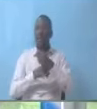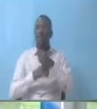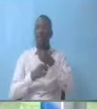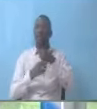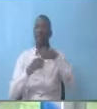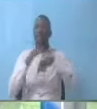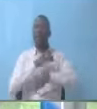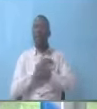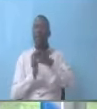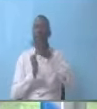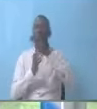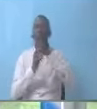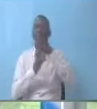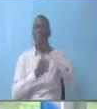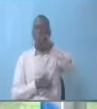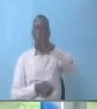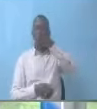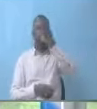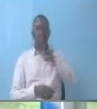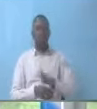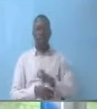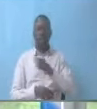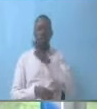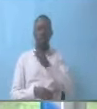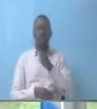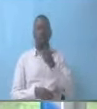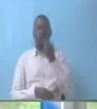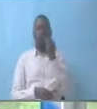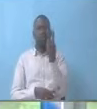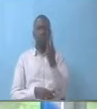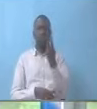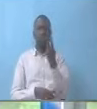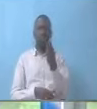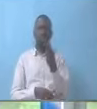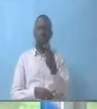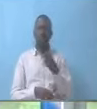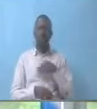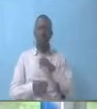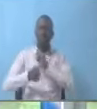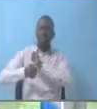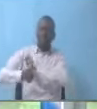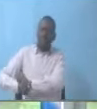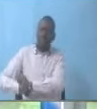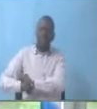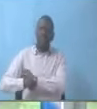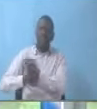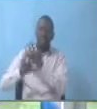22nd. Or thereabout. They were detained at Mile 2 for months.